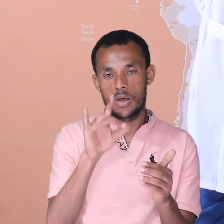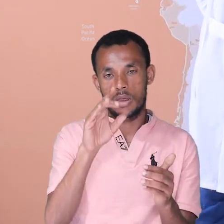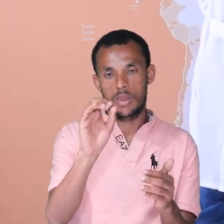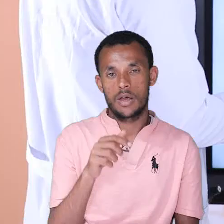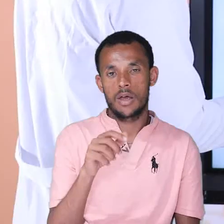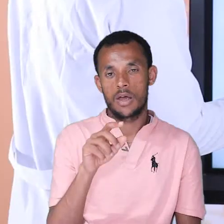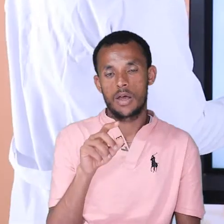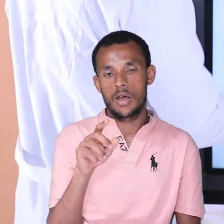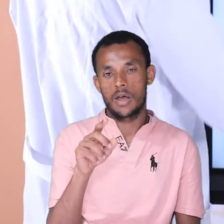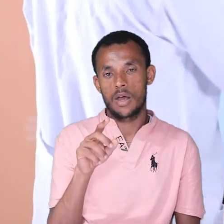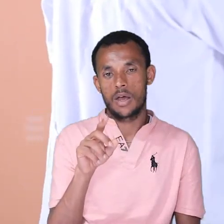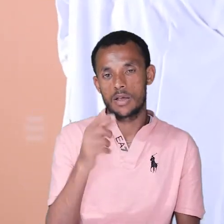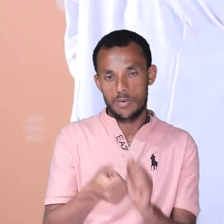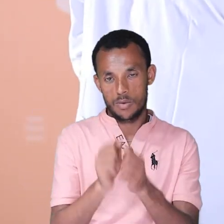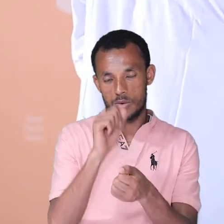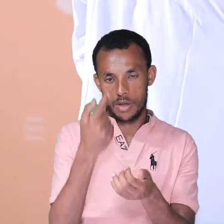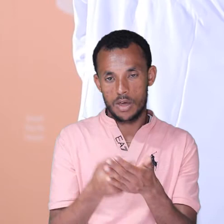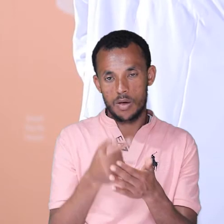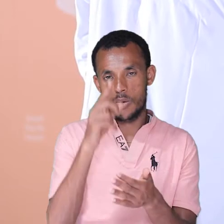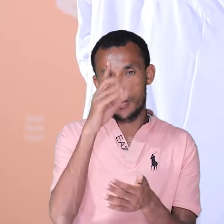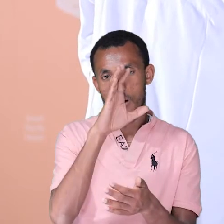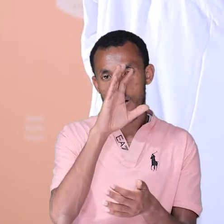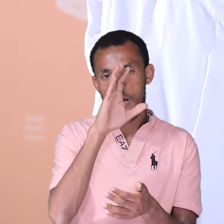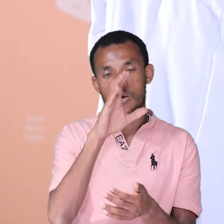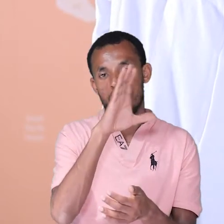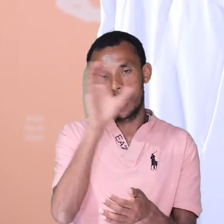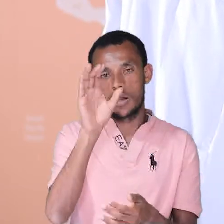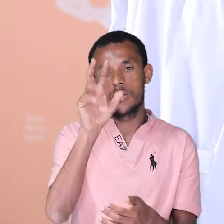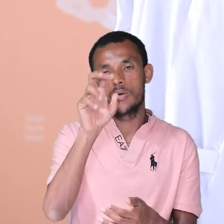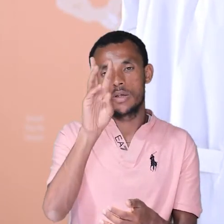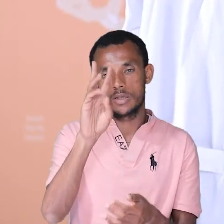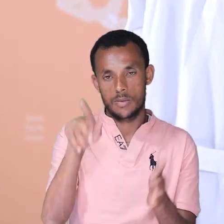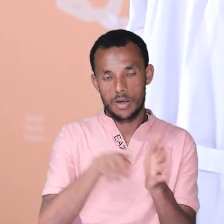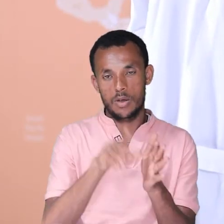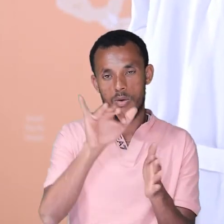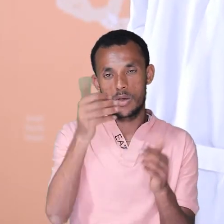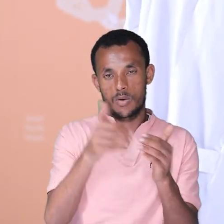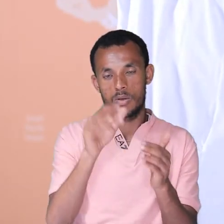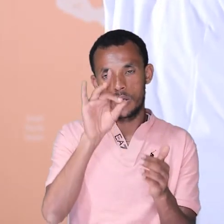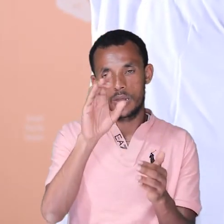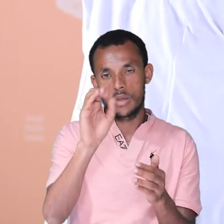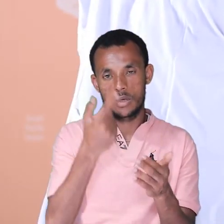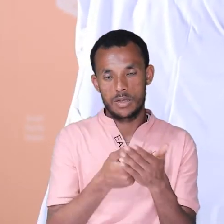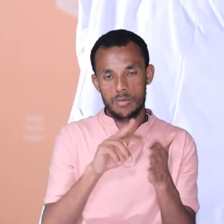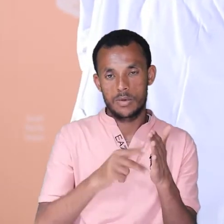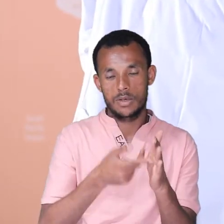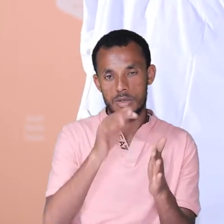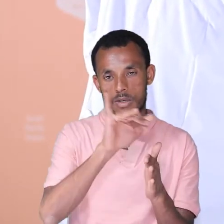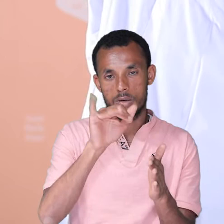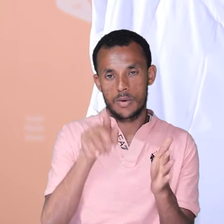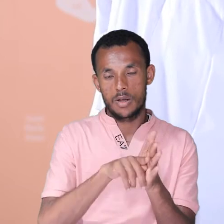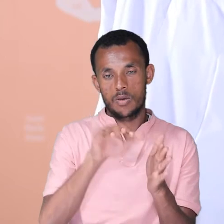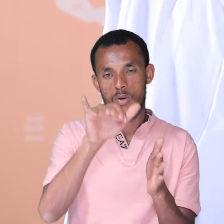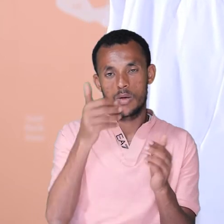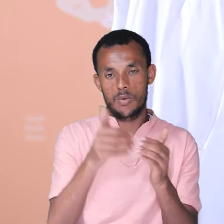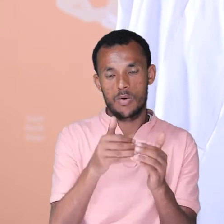degree. Let me substitute here. 126 degree minus y is equal to 80 degree. This means the same as minus y